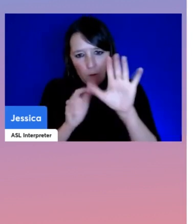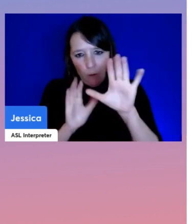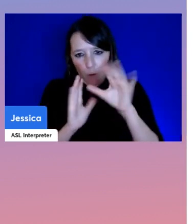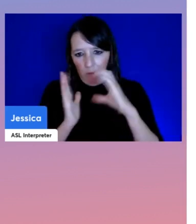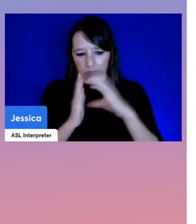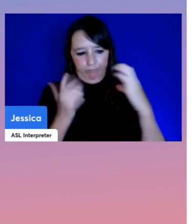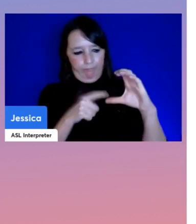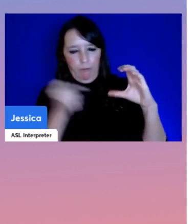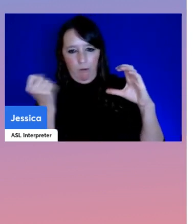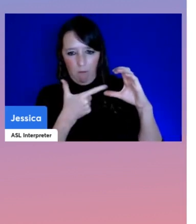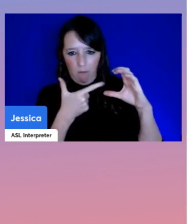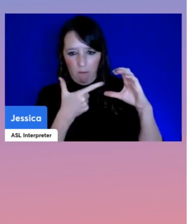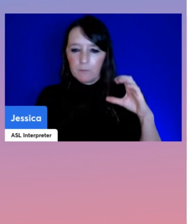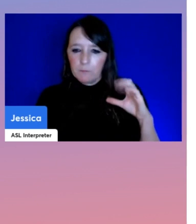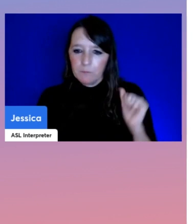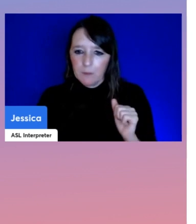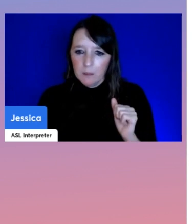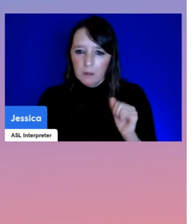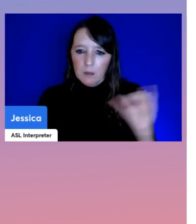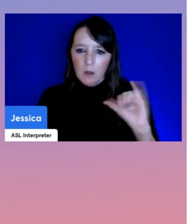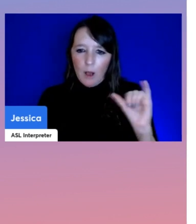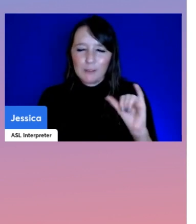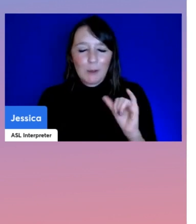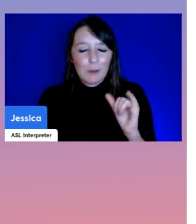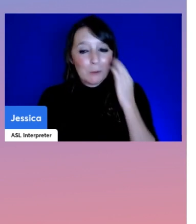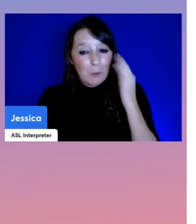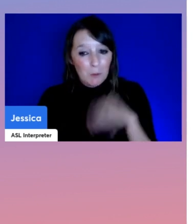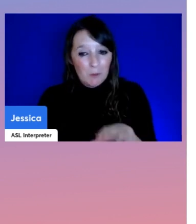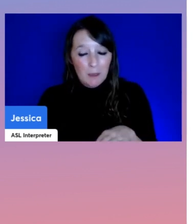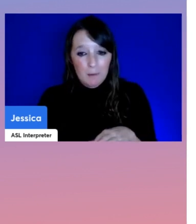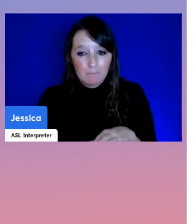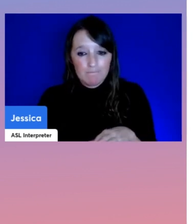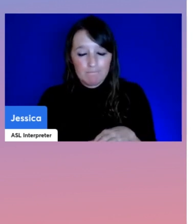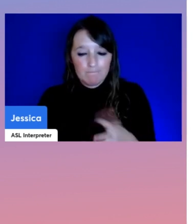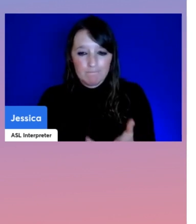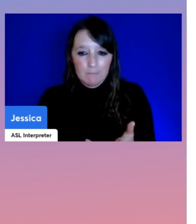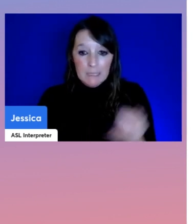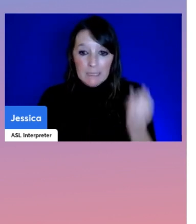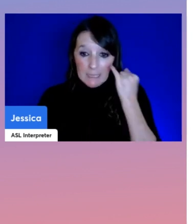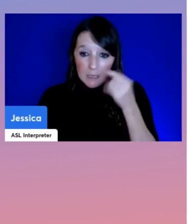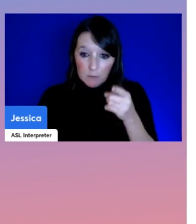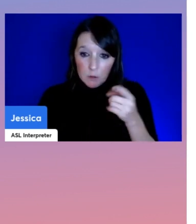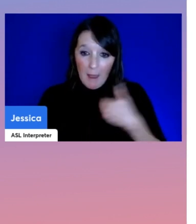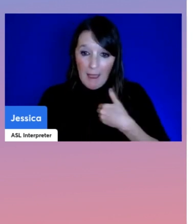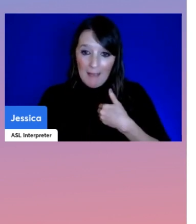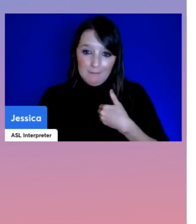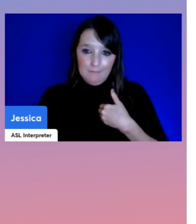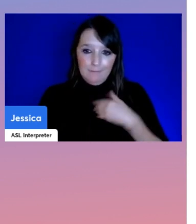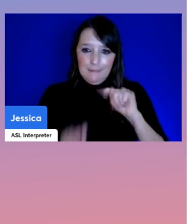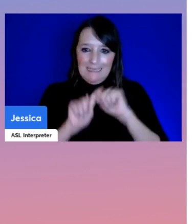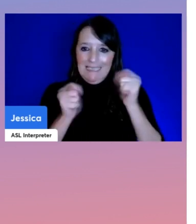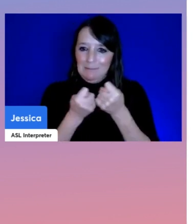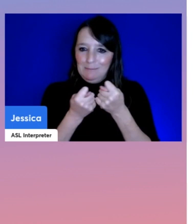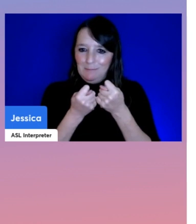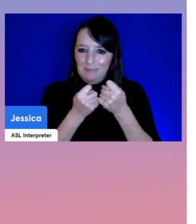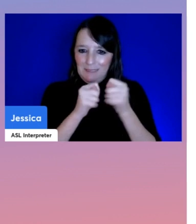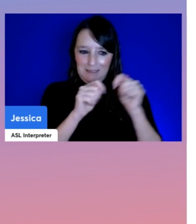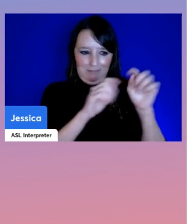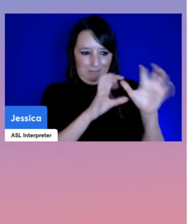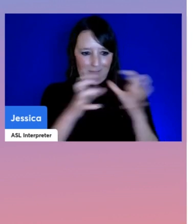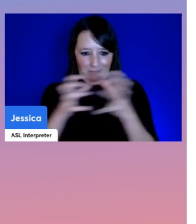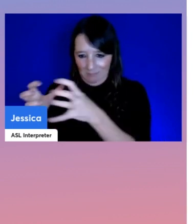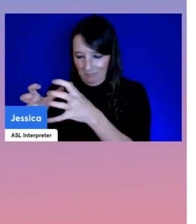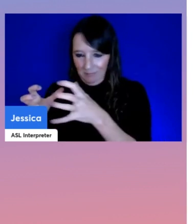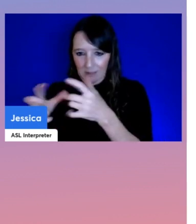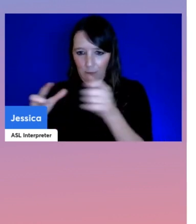And you might also realize that if you have teams deploying from Terraform